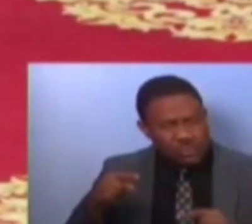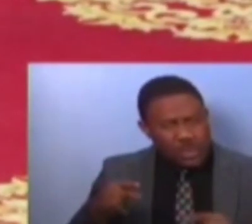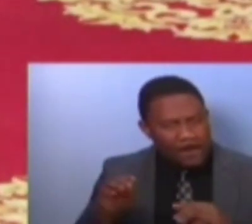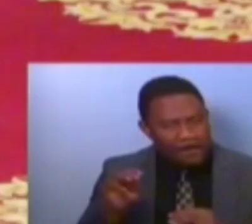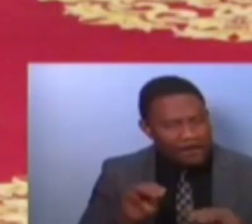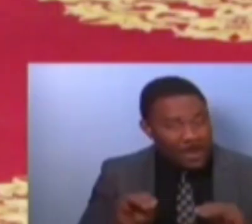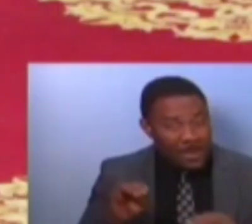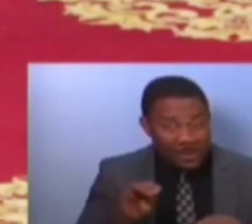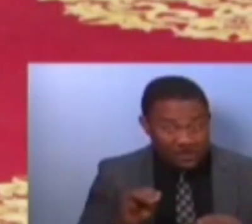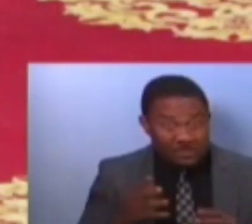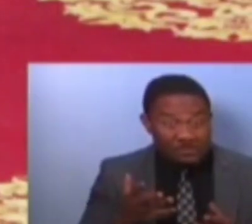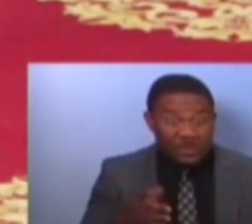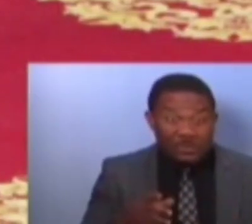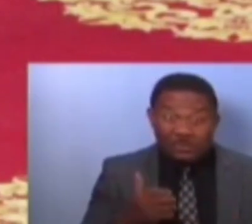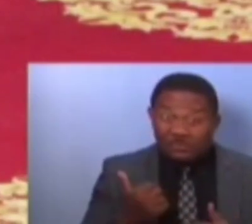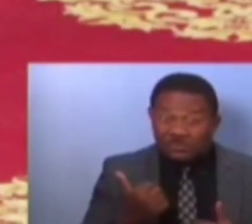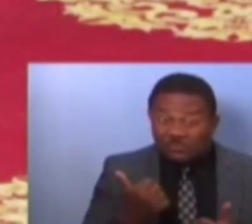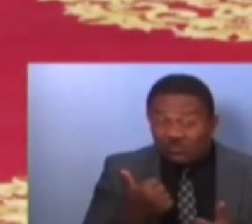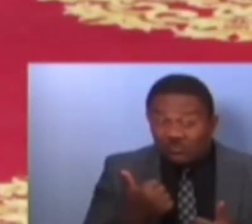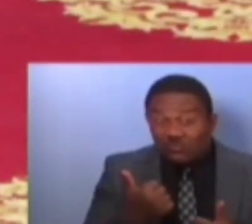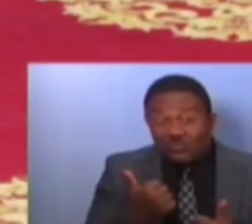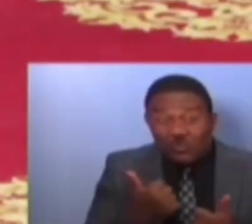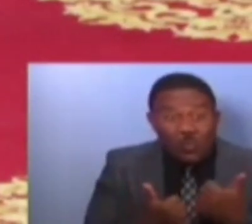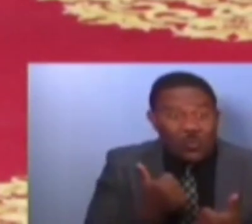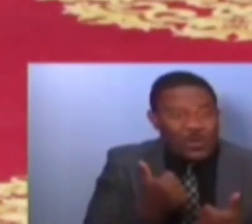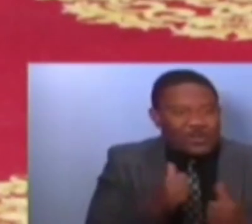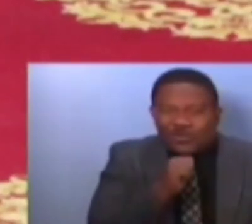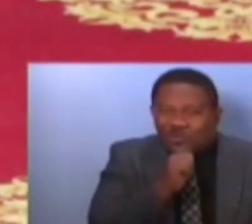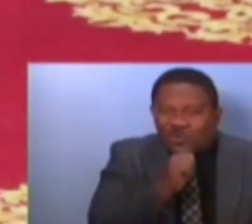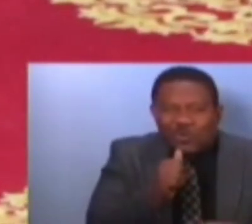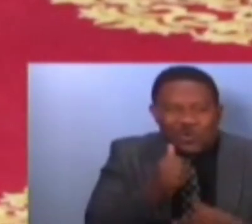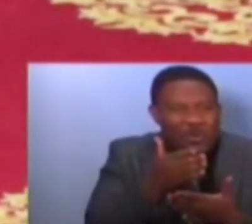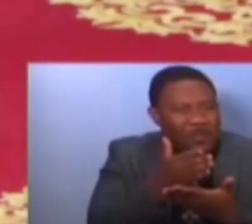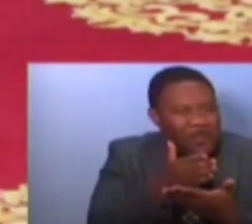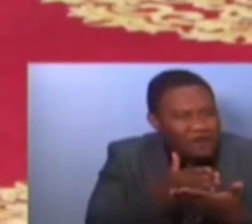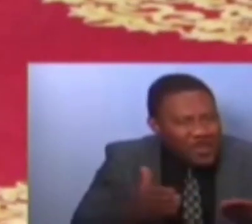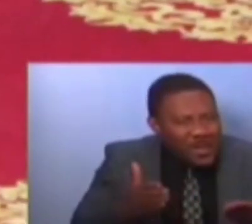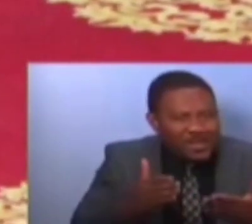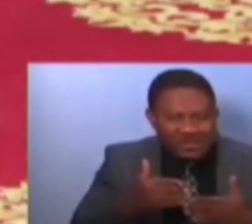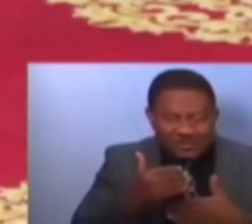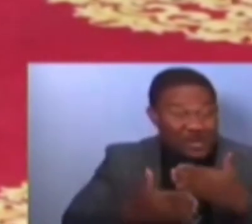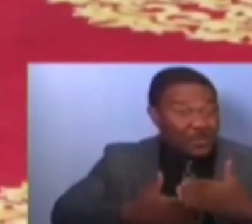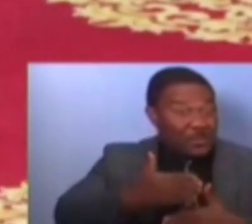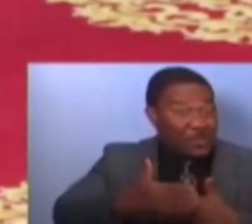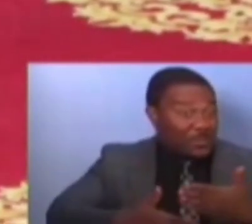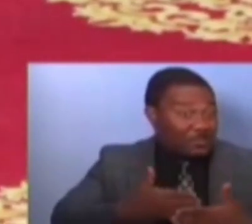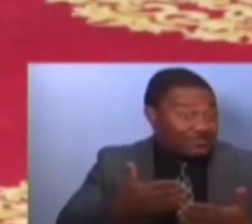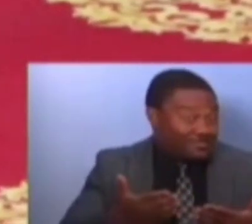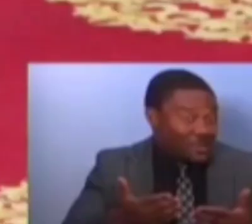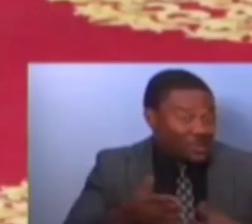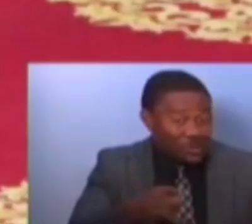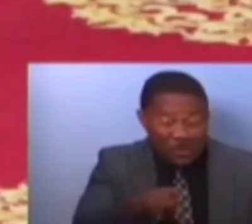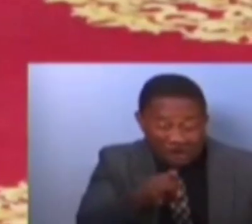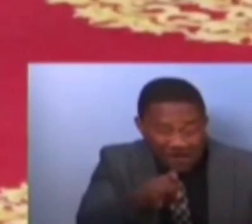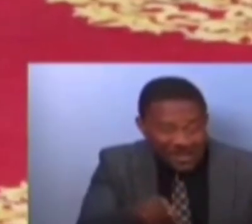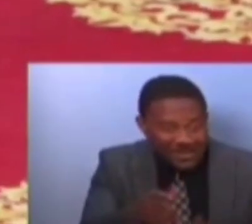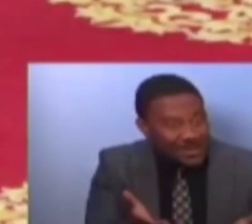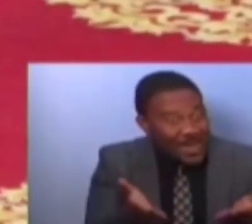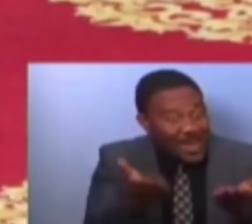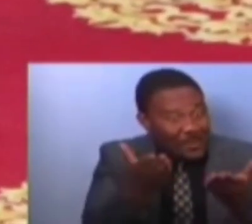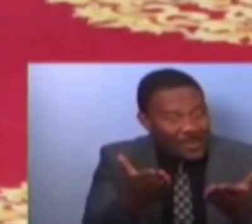which I believe should not be part of this process. You were to second the